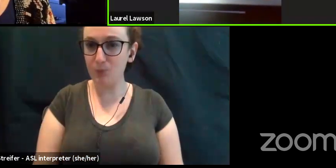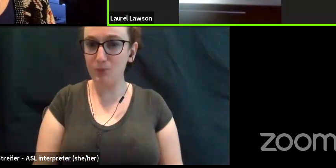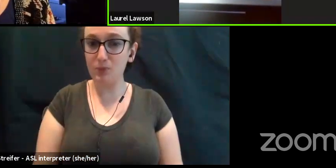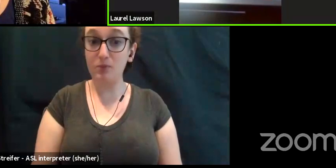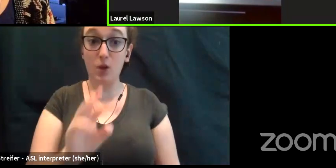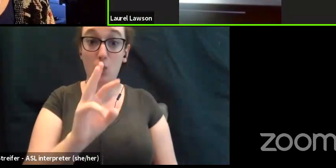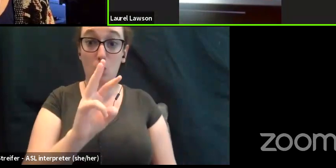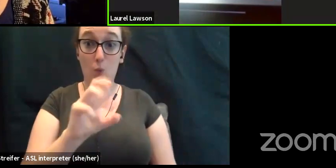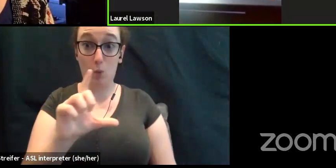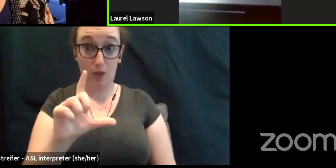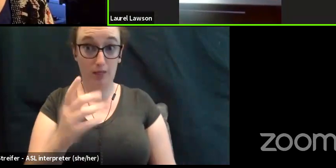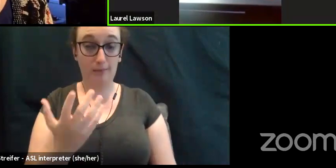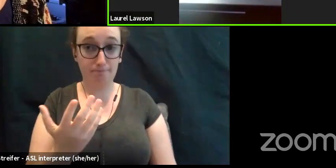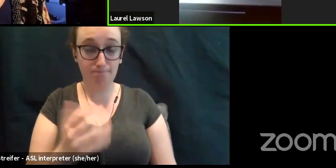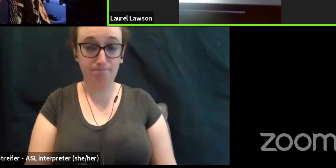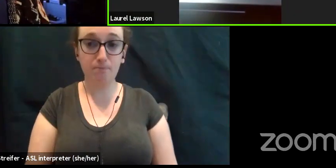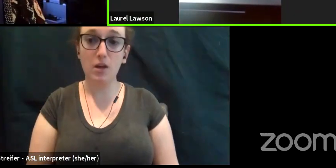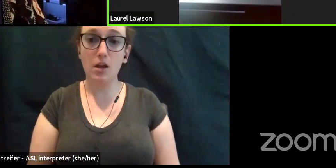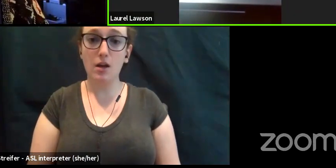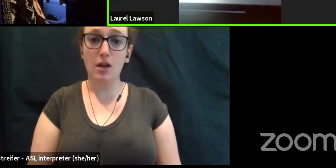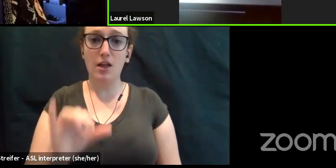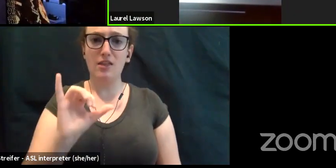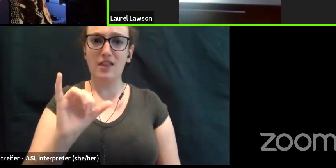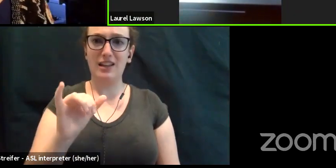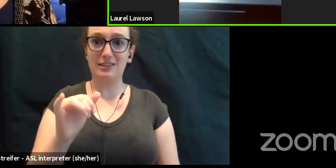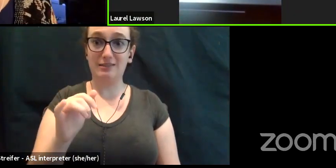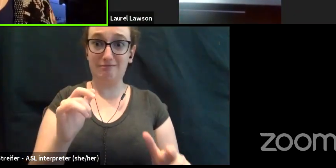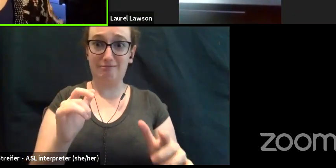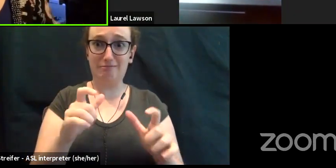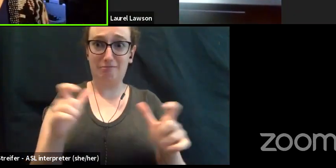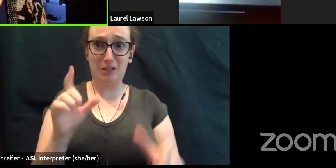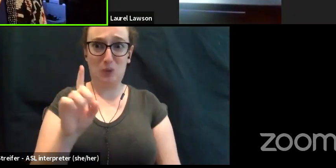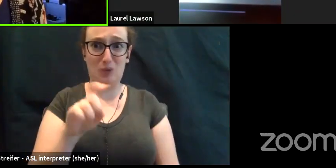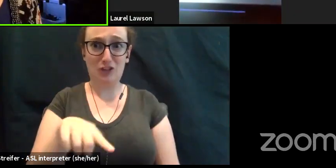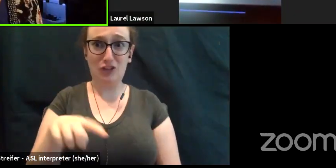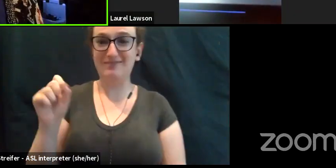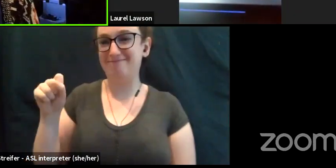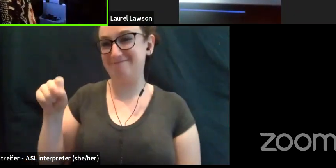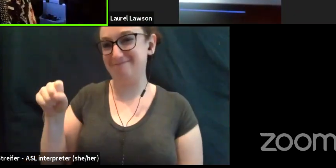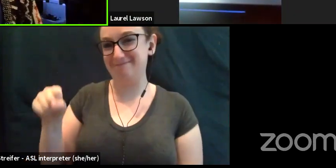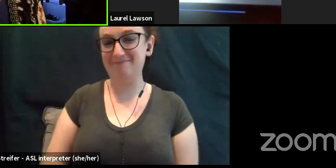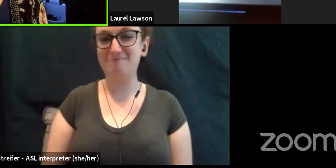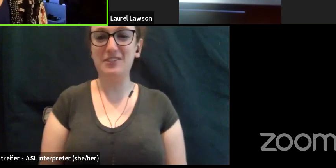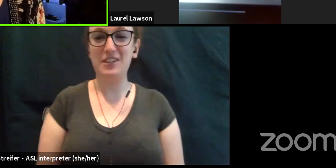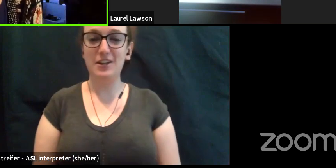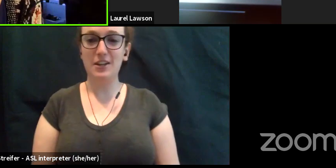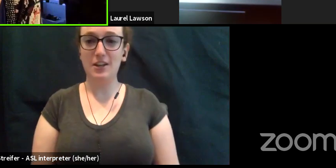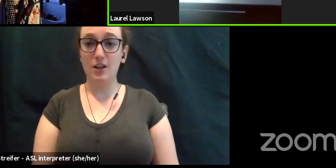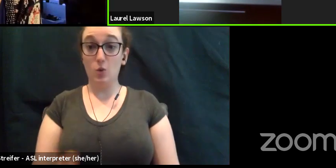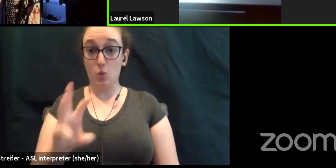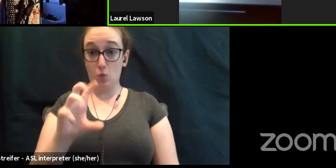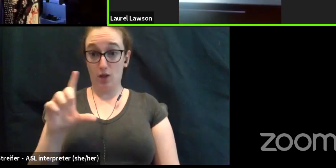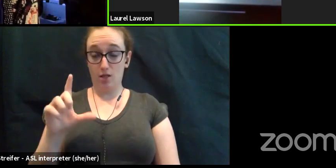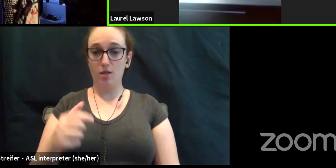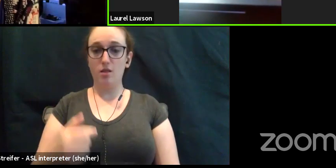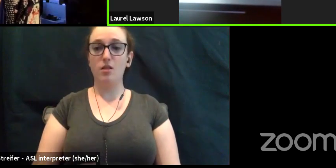Wow, that's a... That's kind of a big one, Diana. It is. It is. For one